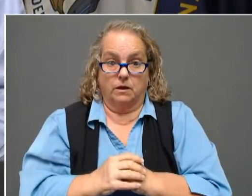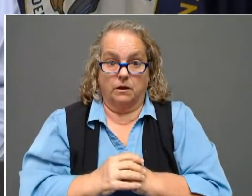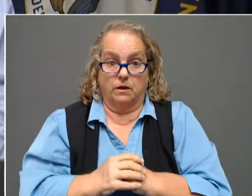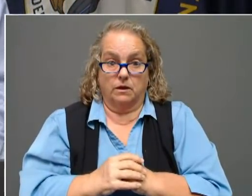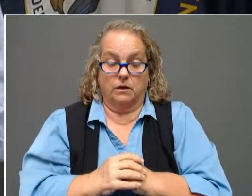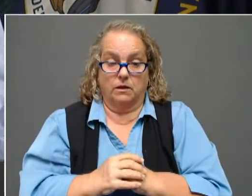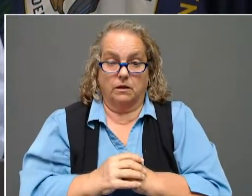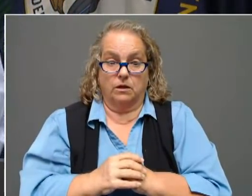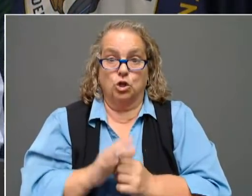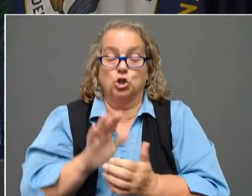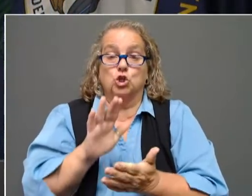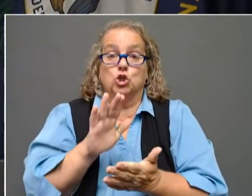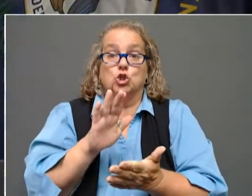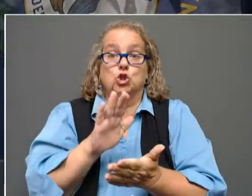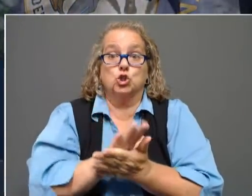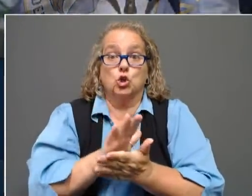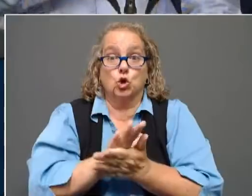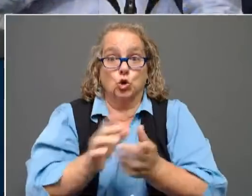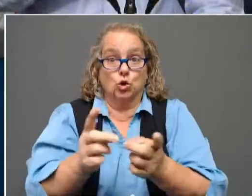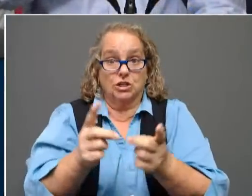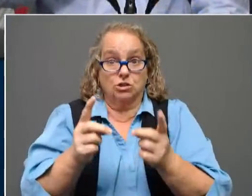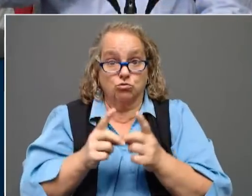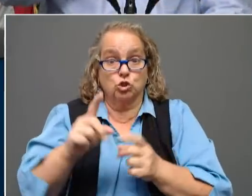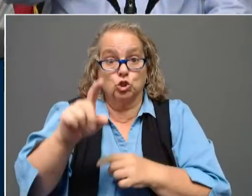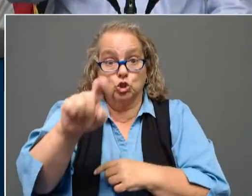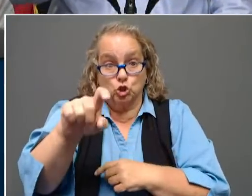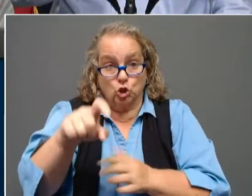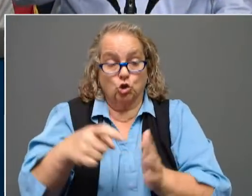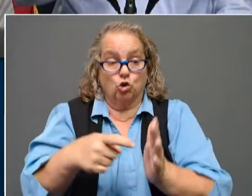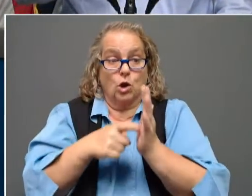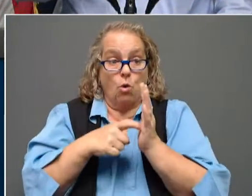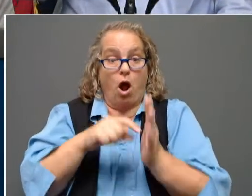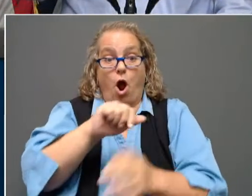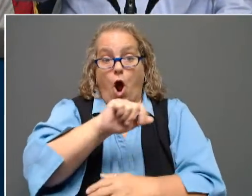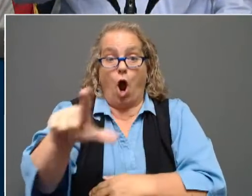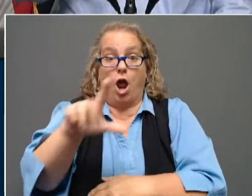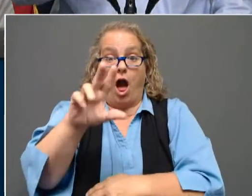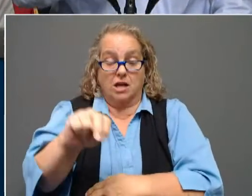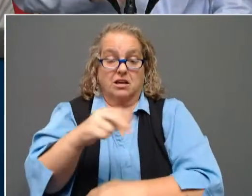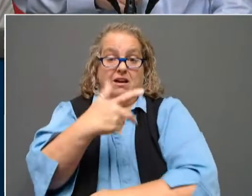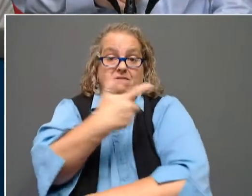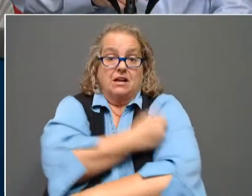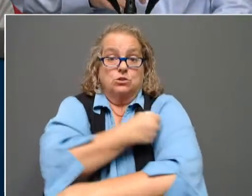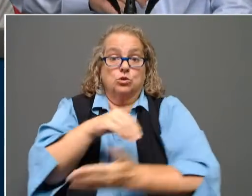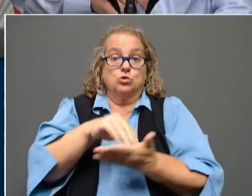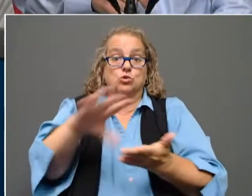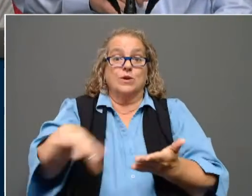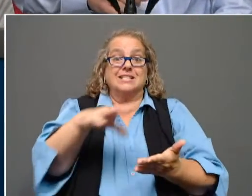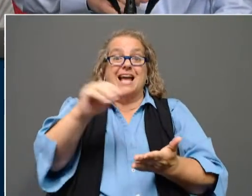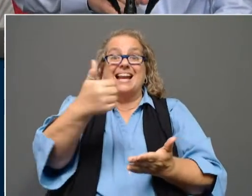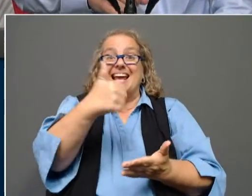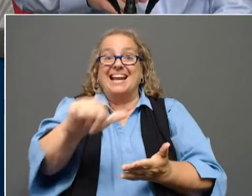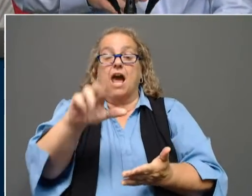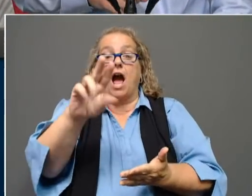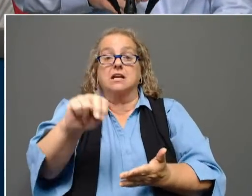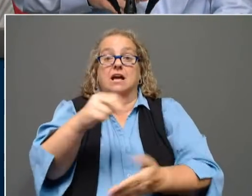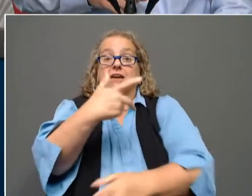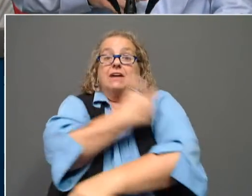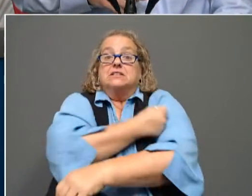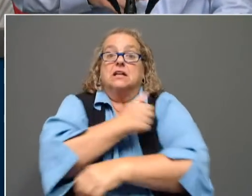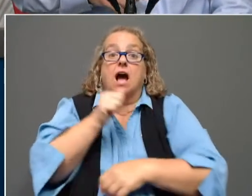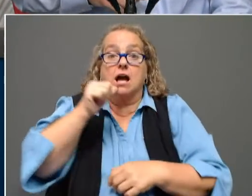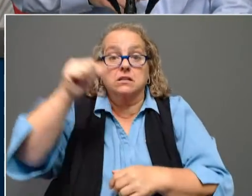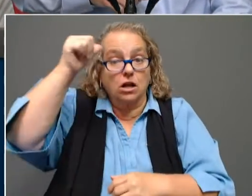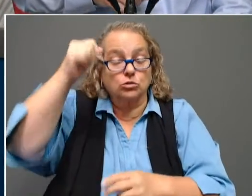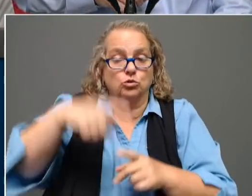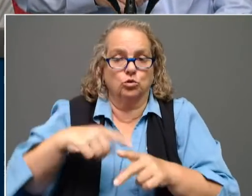school districts should require all unvaccinated students and any unvaccinated adults to wear a mask